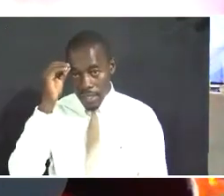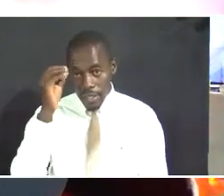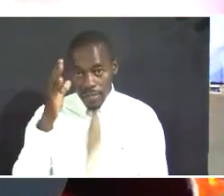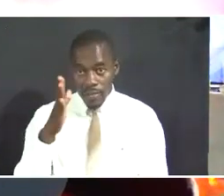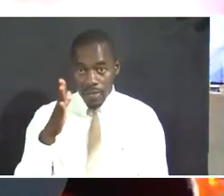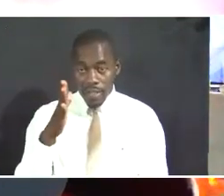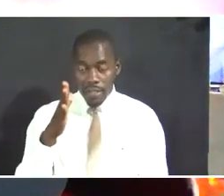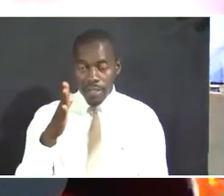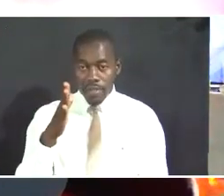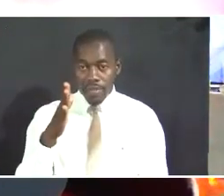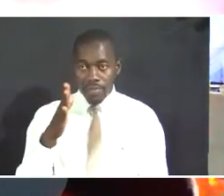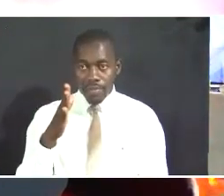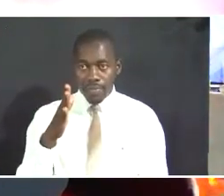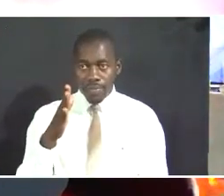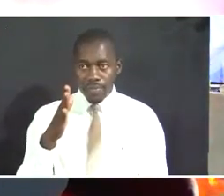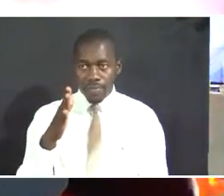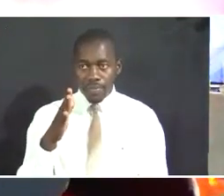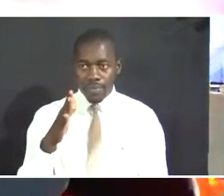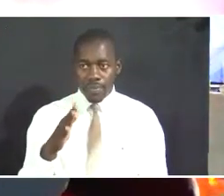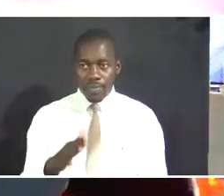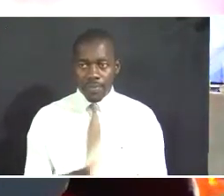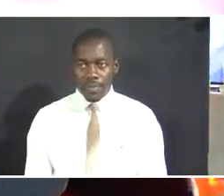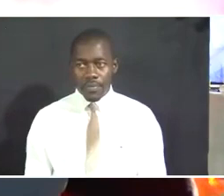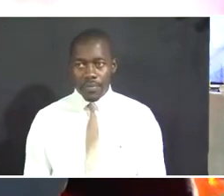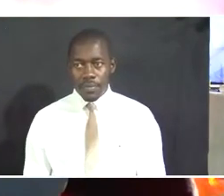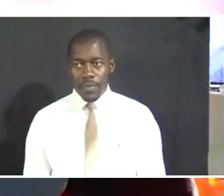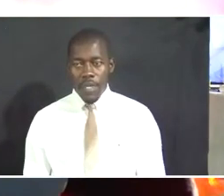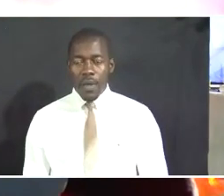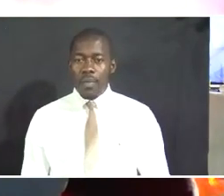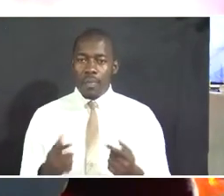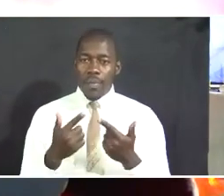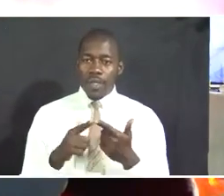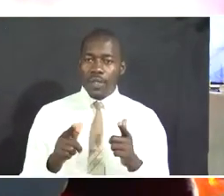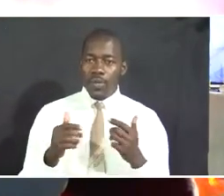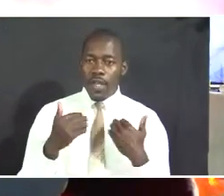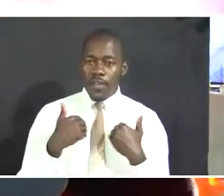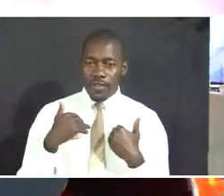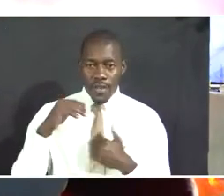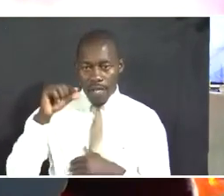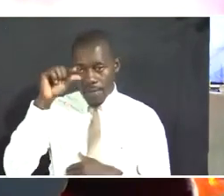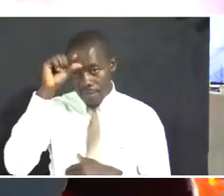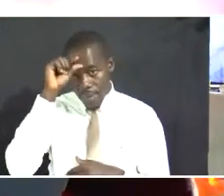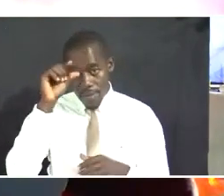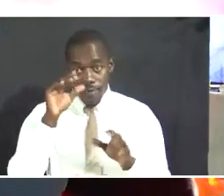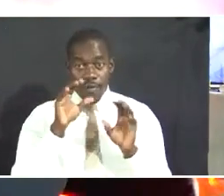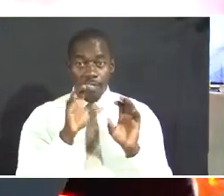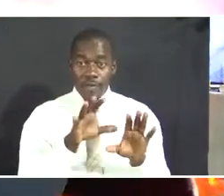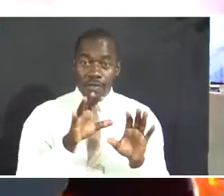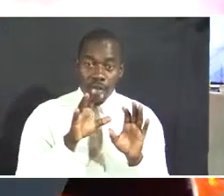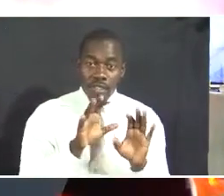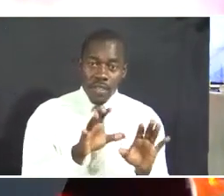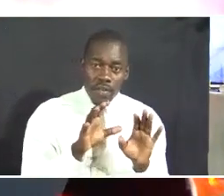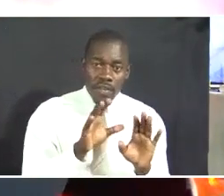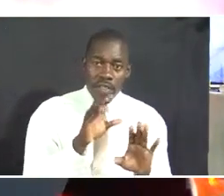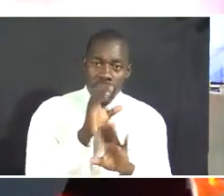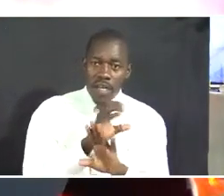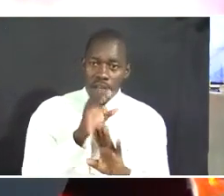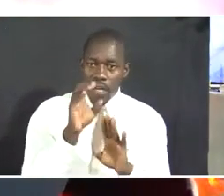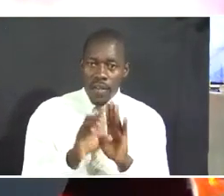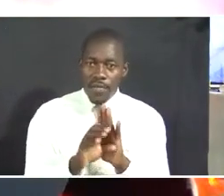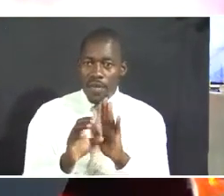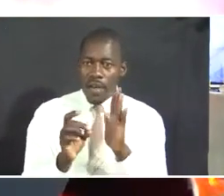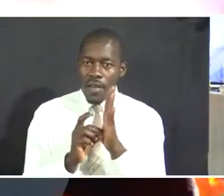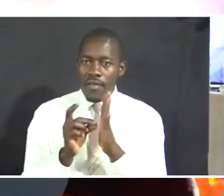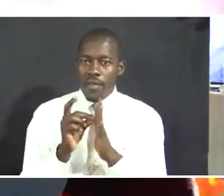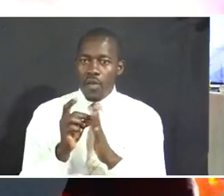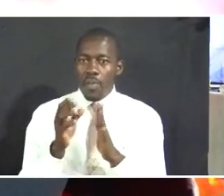are times when they are influenced by external forces to infiltrate some content into our books. And